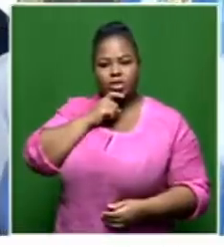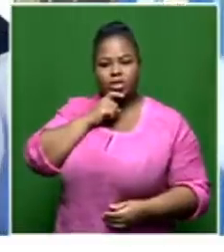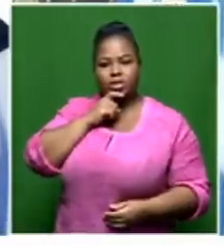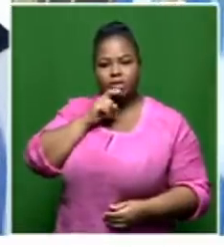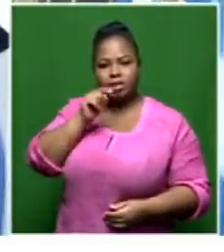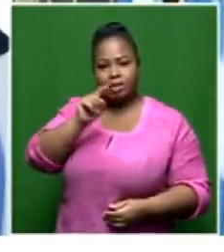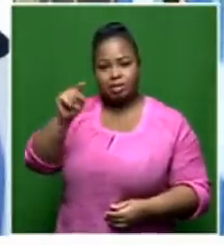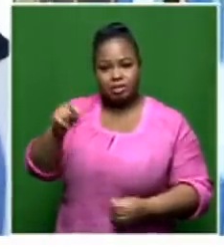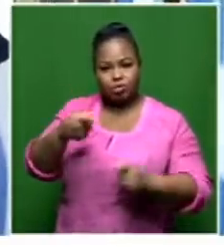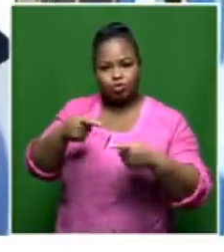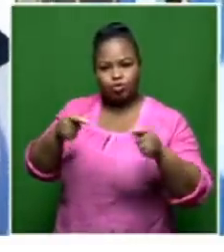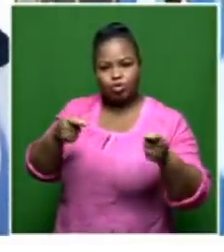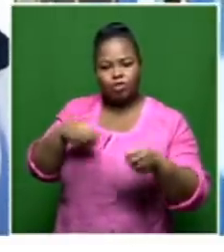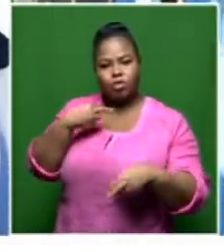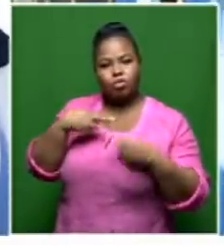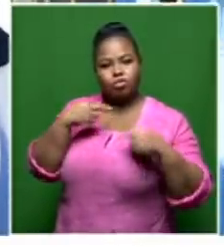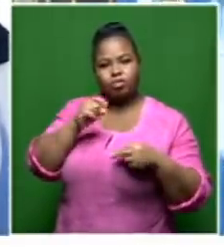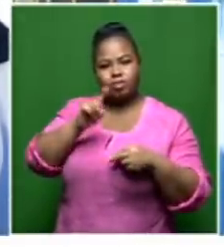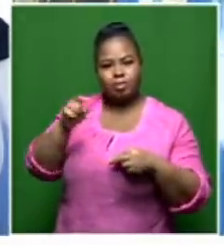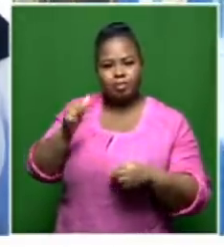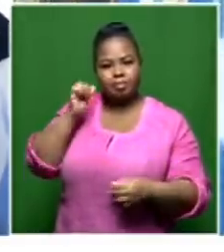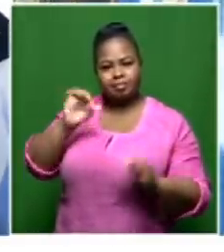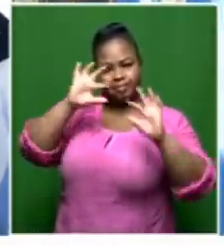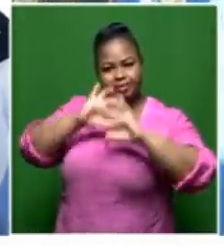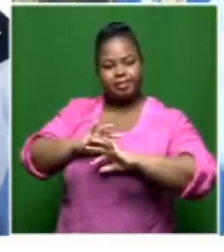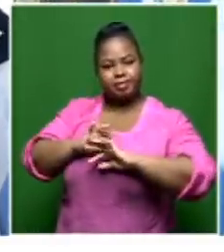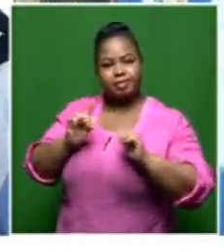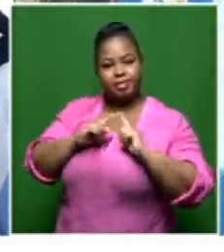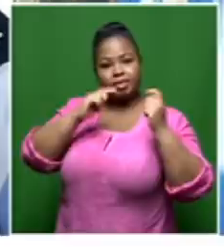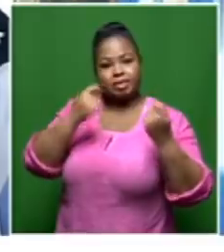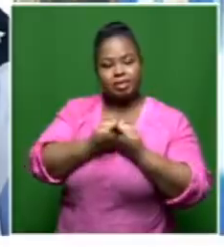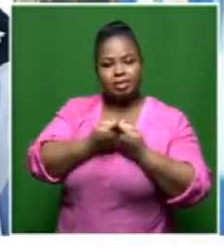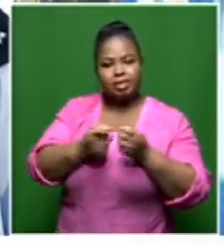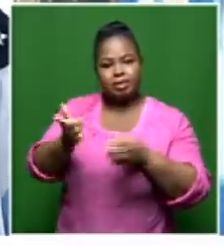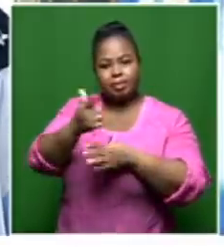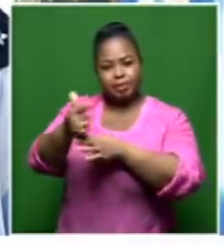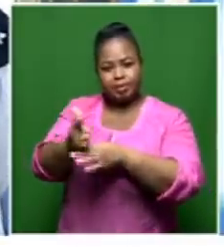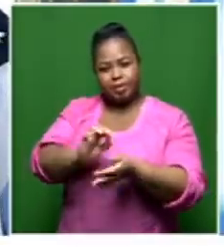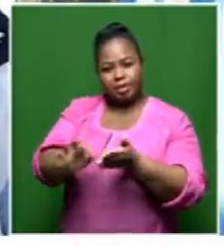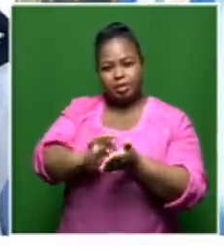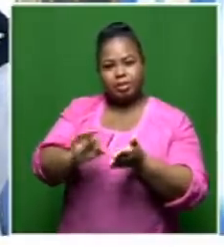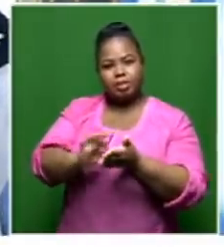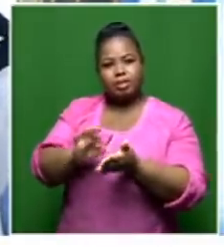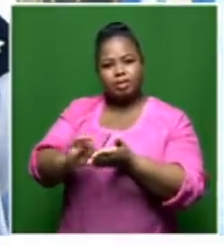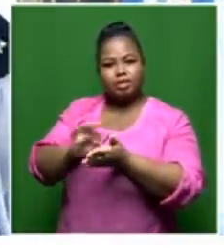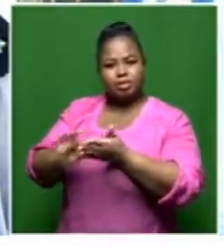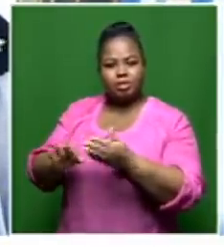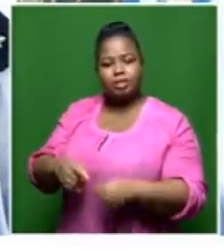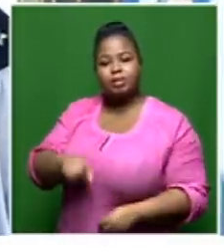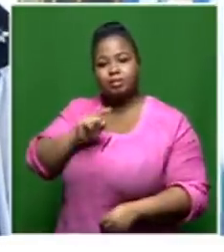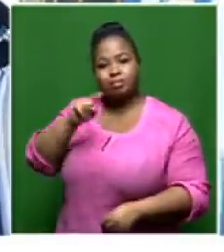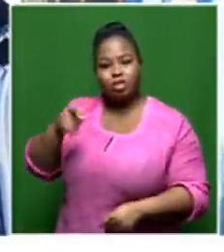Hence, last night we embarked on a team that did deep cleansing and sanitizing of the